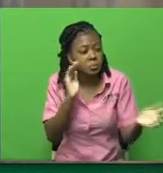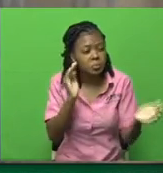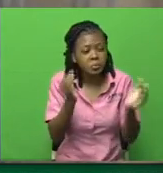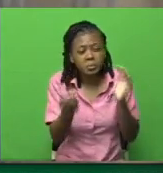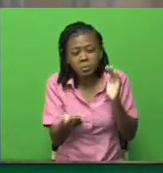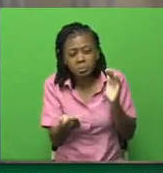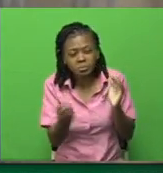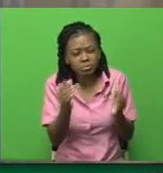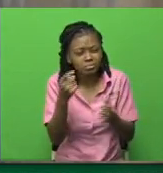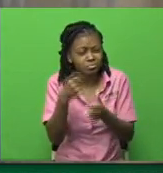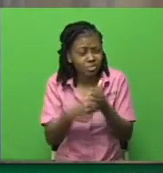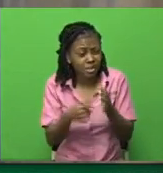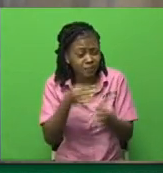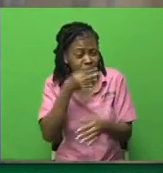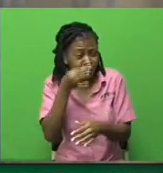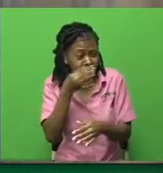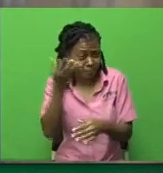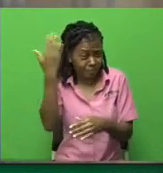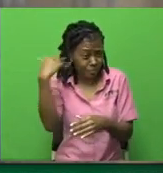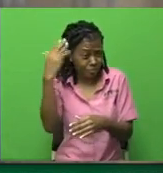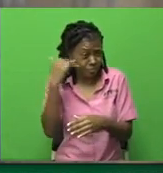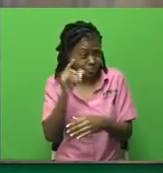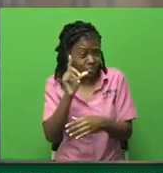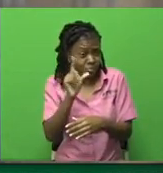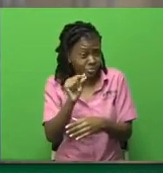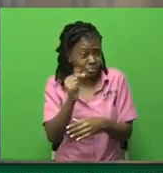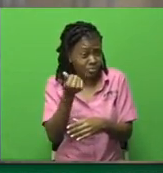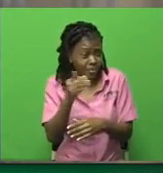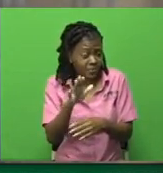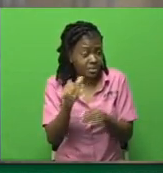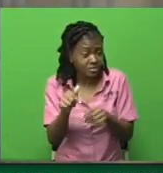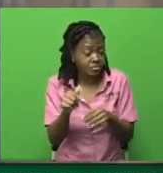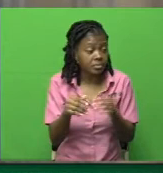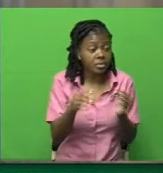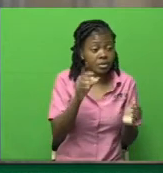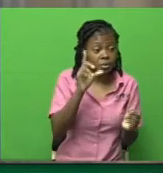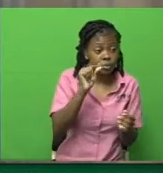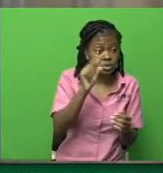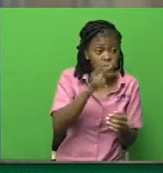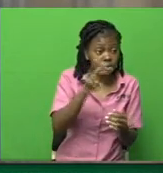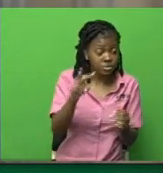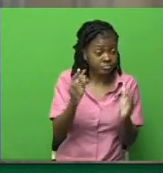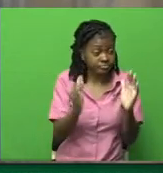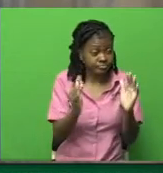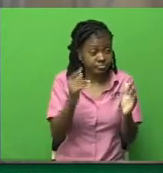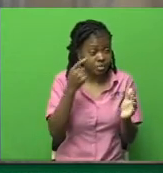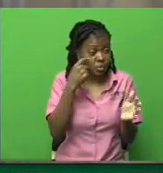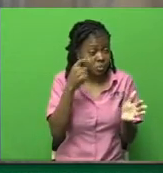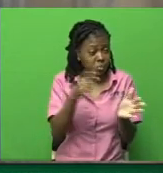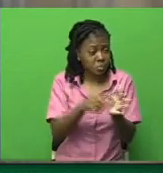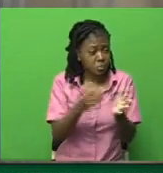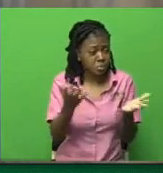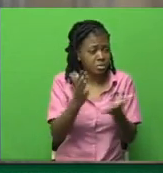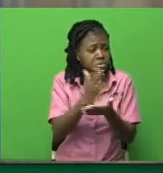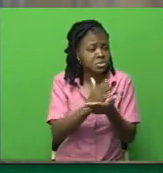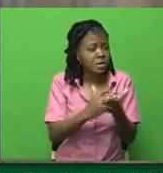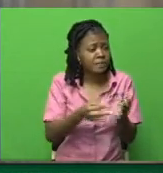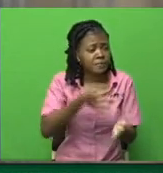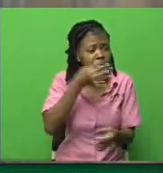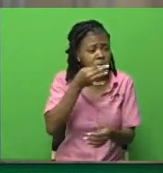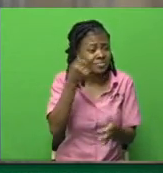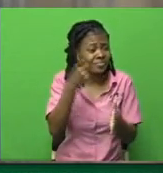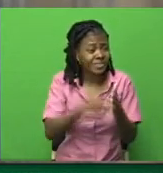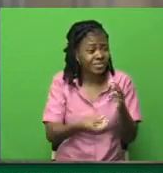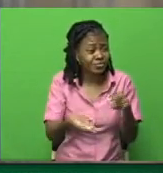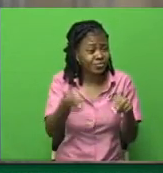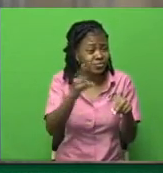or just before well yeah today's the last day of September and what I found is that some food items had increased by as much